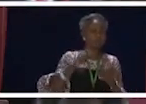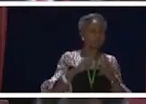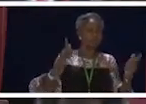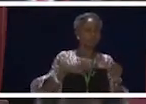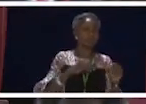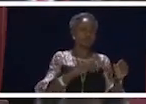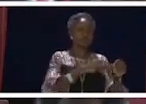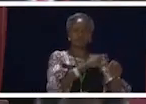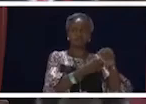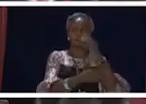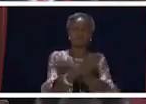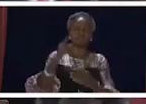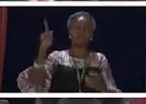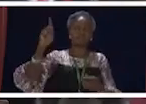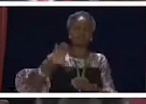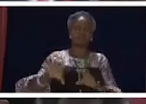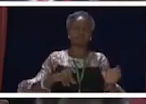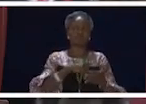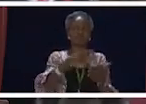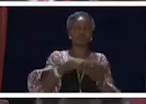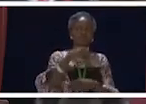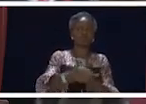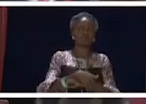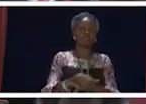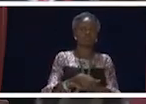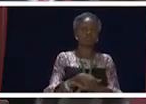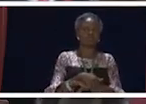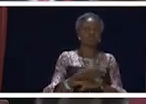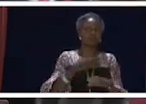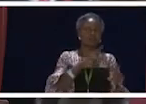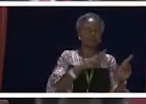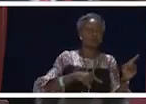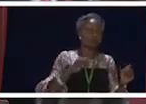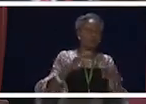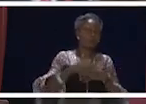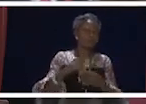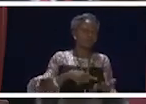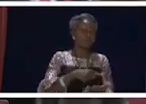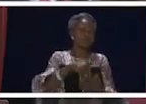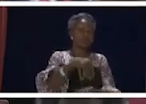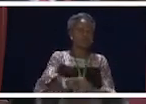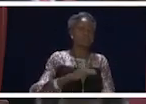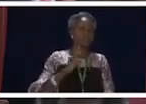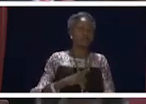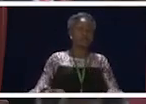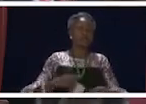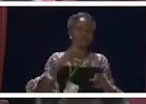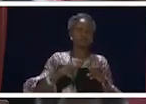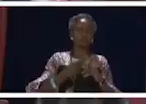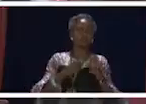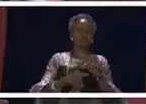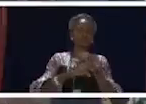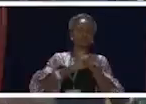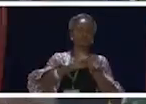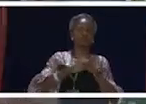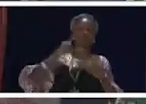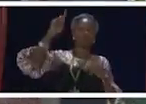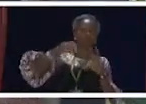mighty things you will do tonight. My Lord, after tonight, our lives will begin to advertise you.